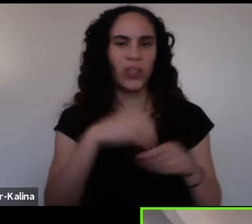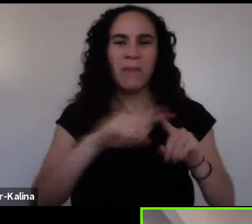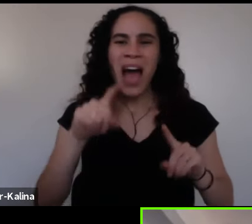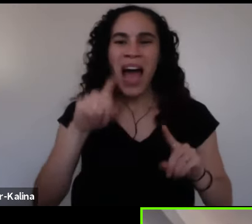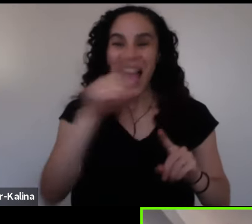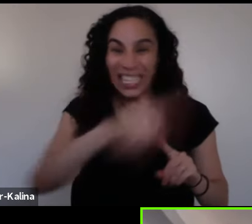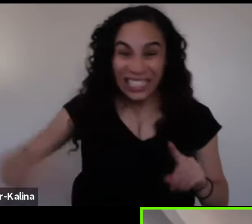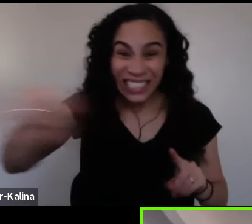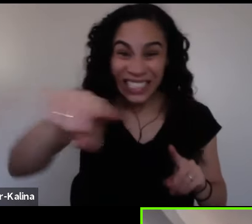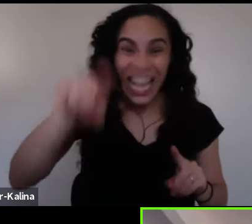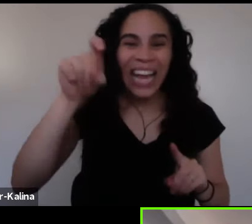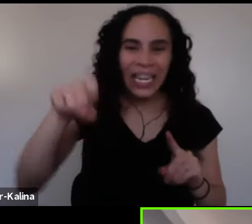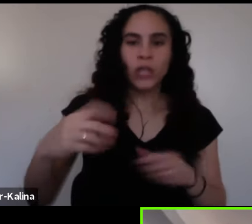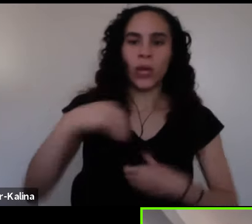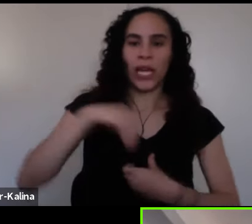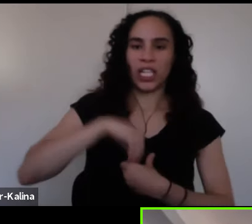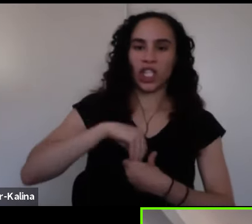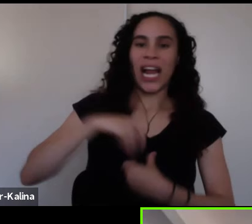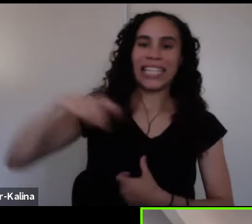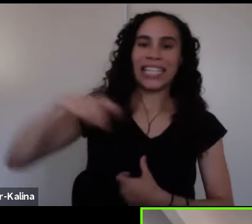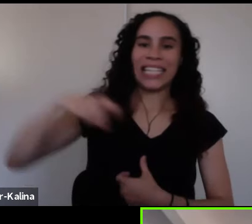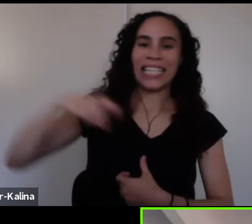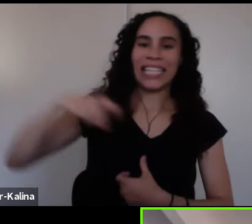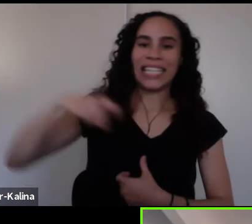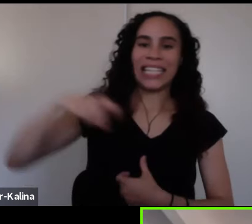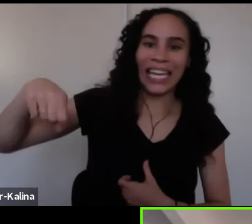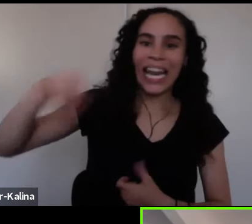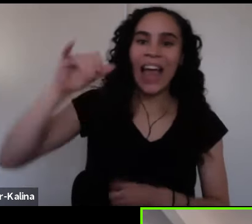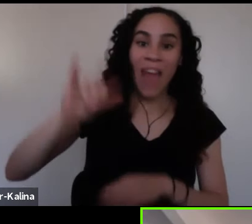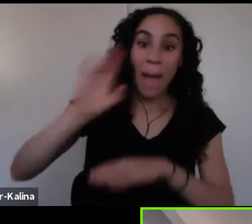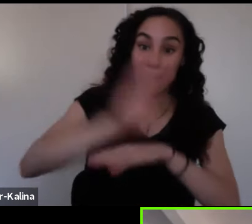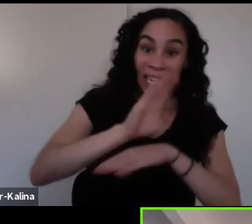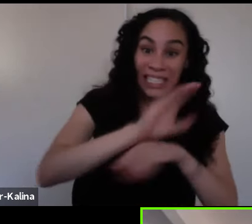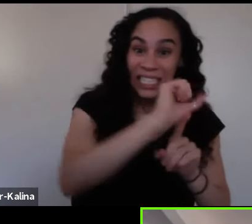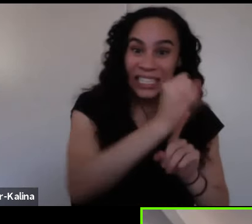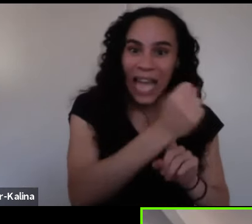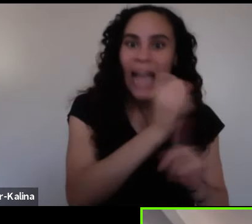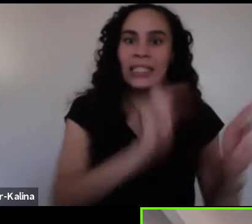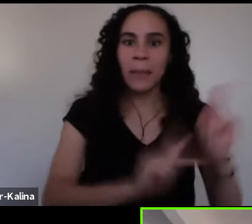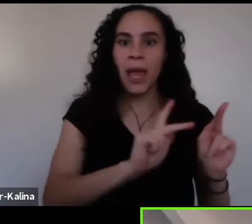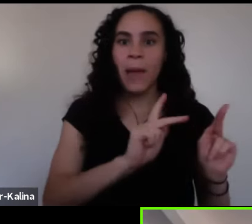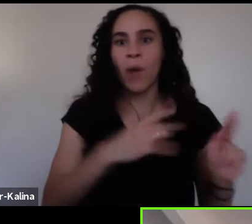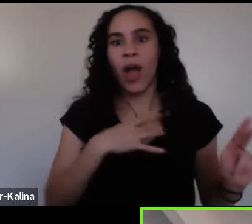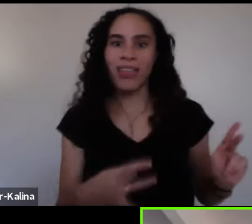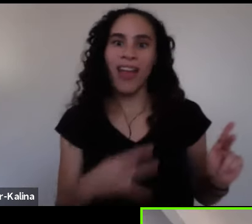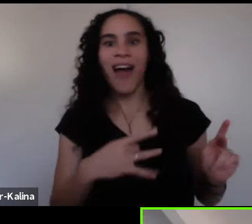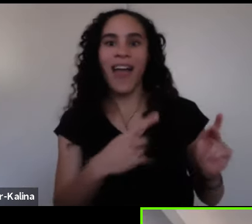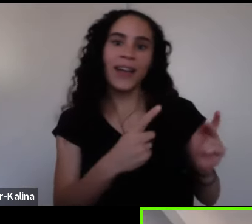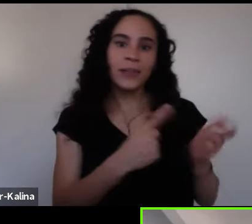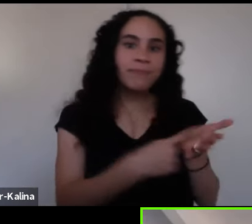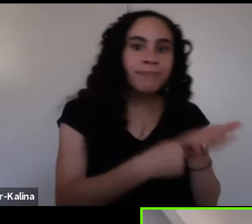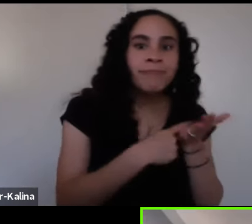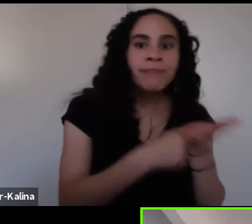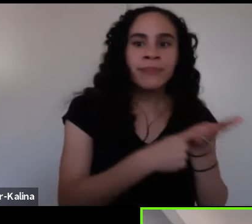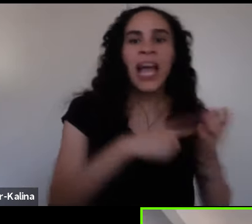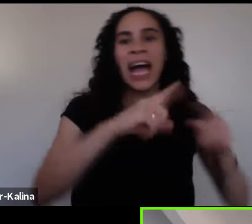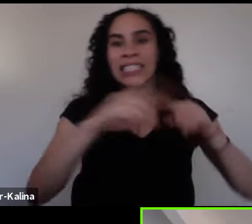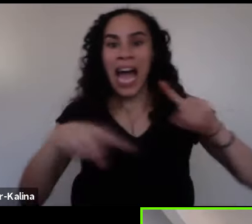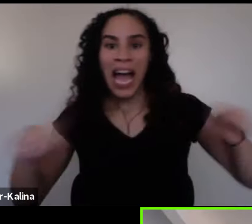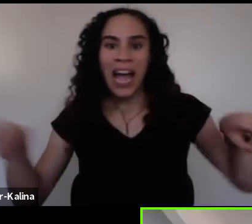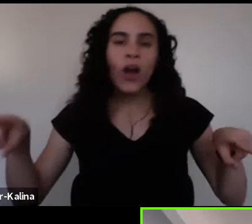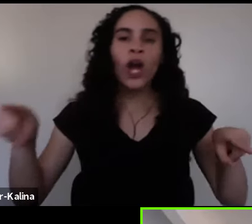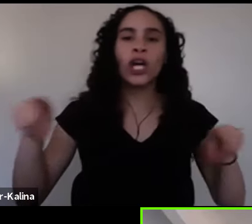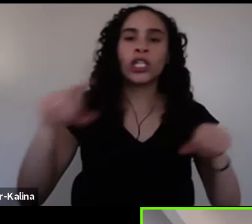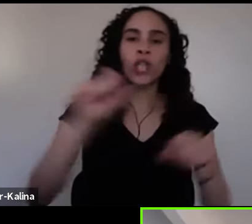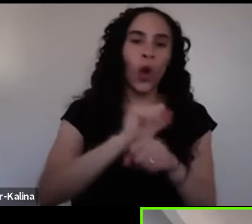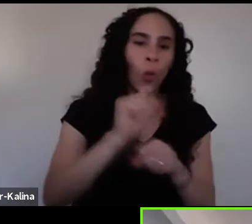it, because that business case that people love to talk about, you know, having a diverse workforce creates diverse ideas, a product